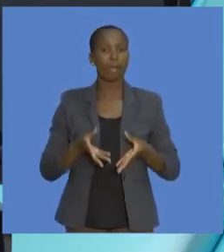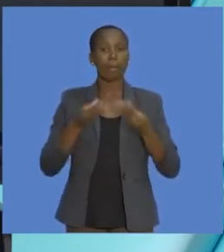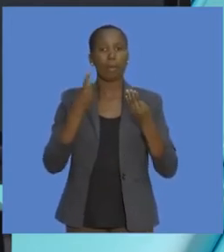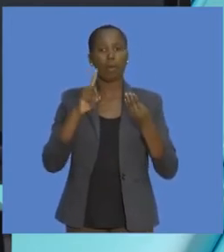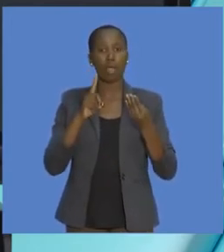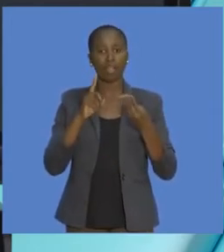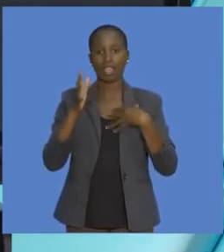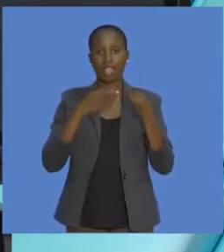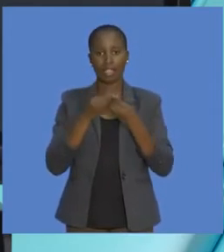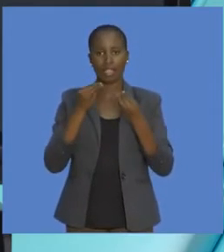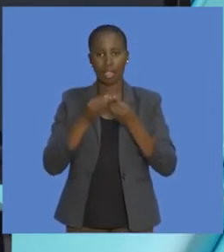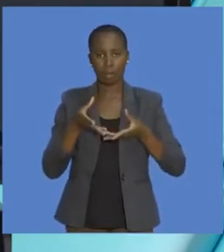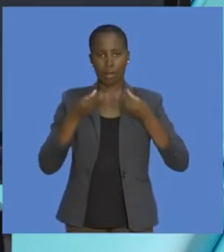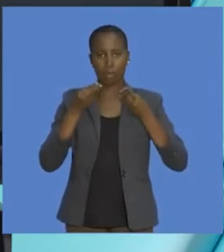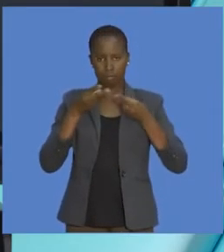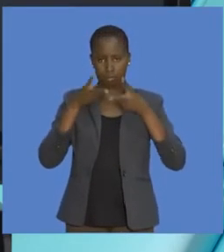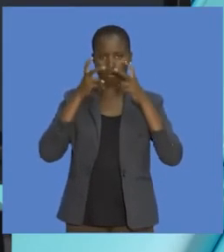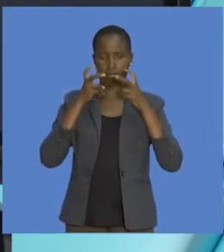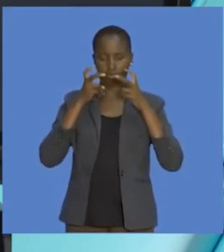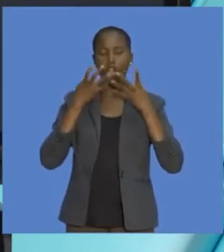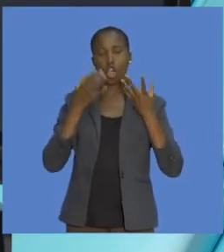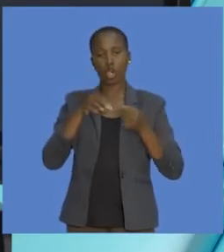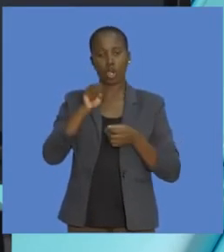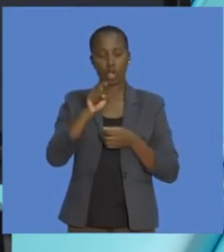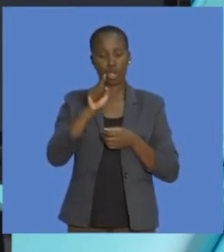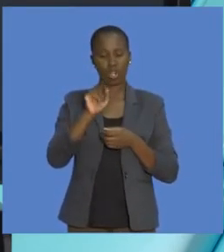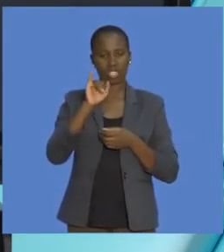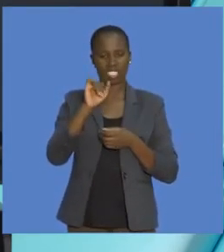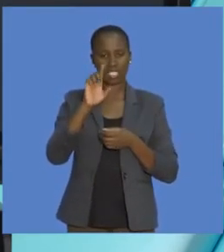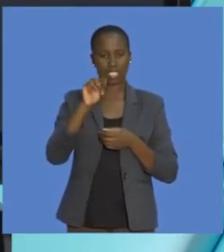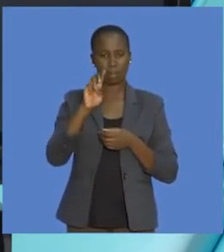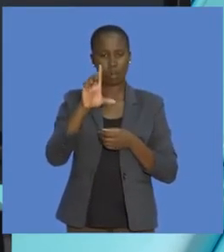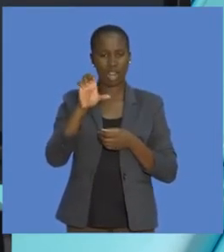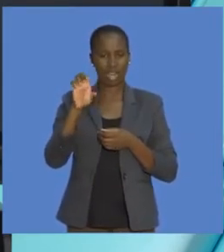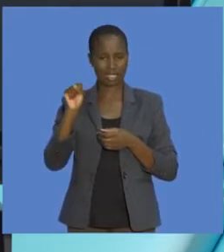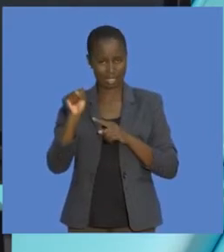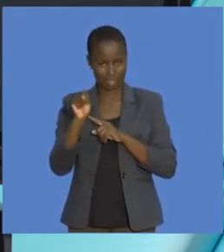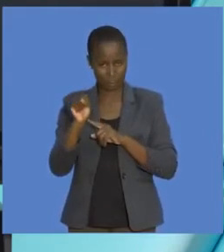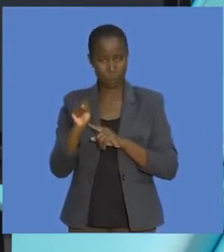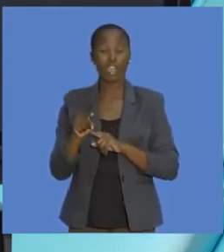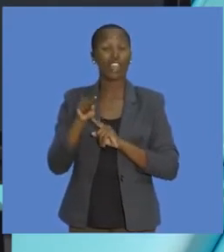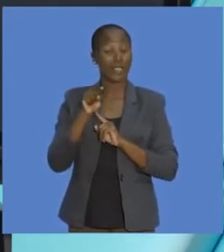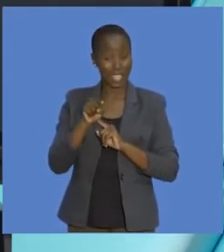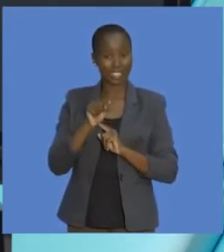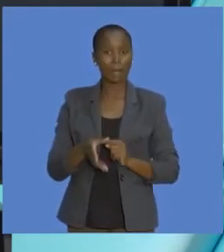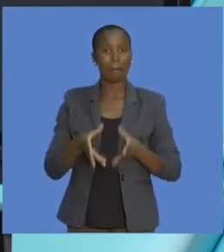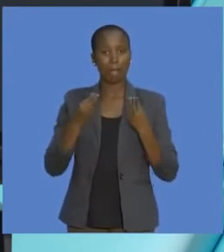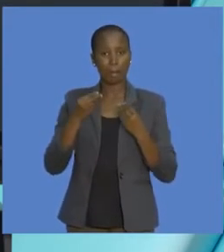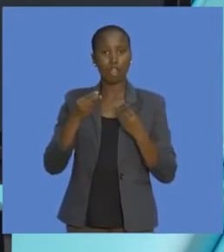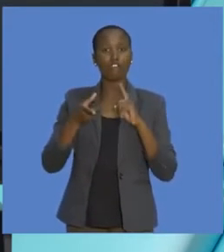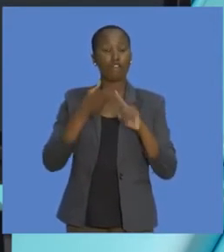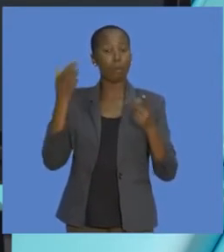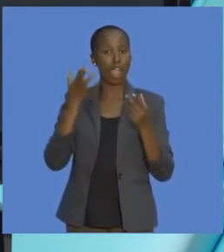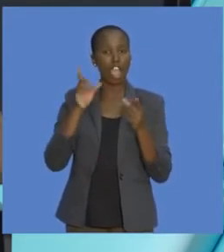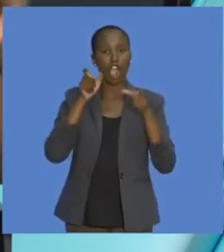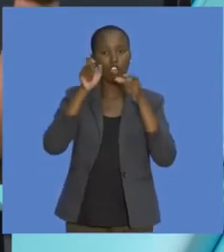be an imbalance that is detected. That imbalance is then going to be recognized by the control center